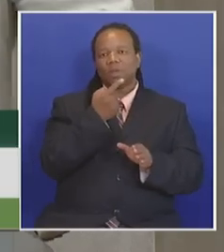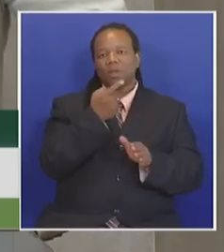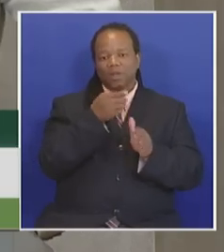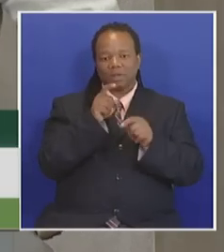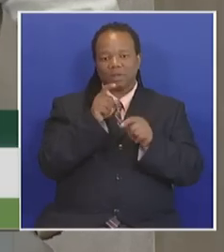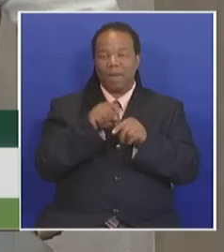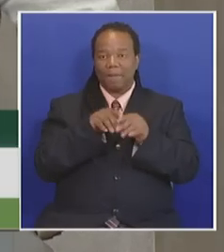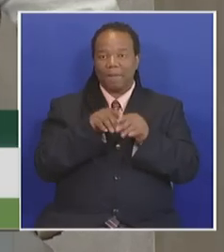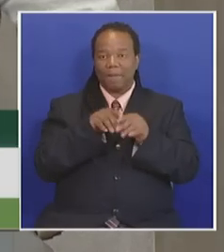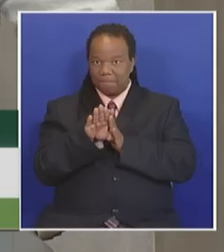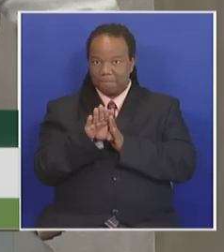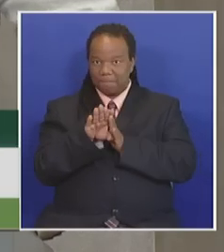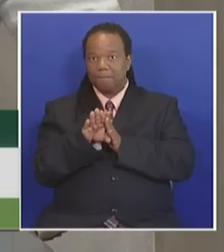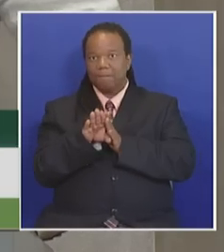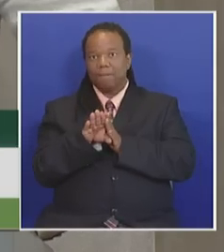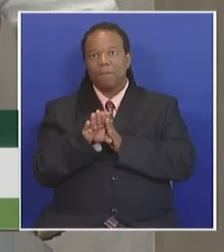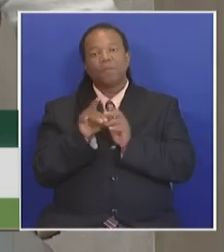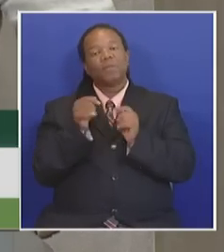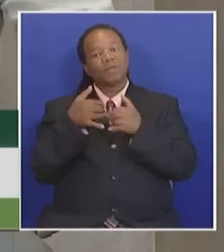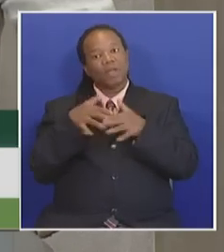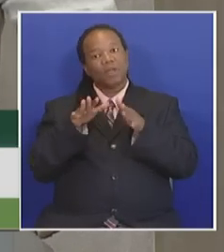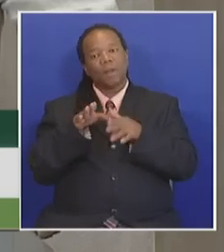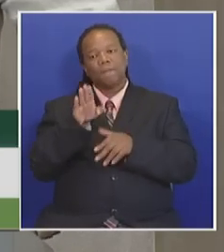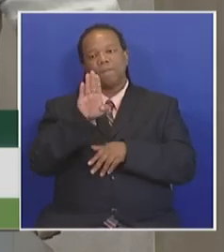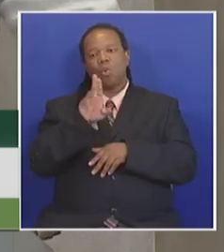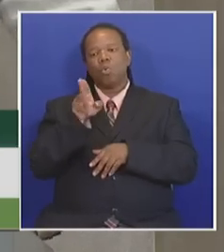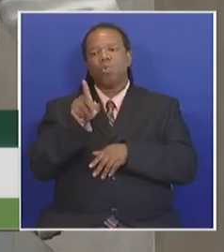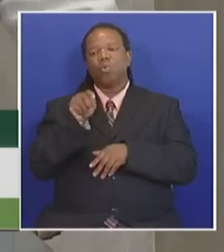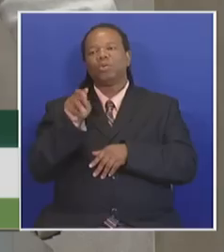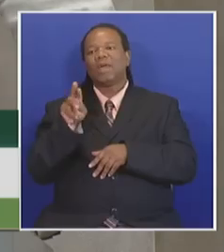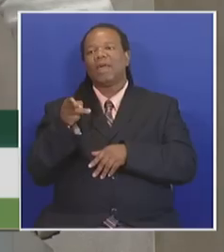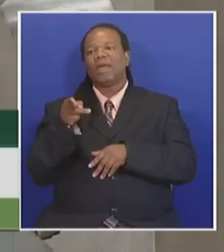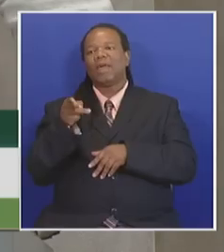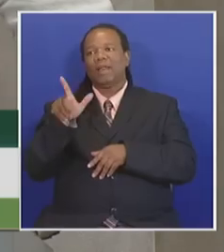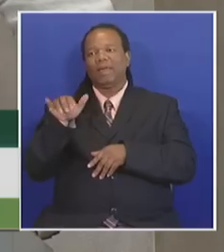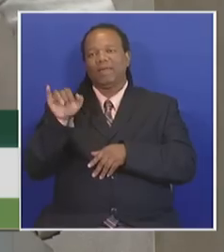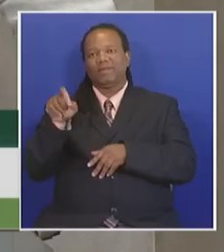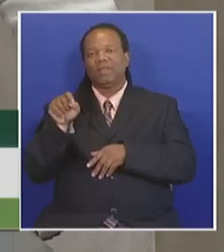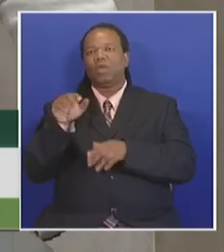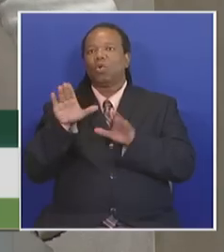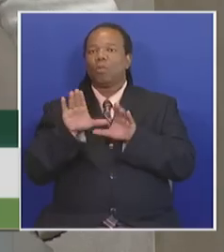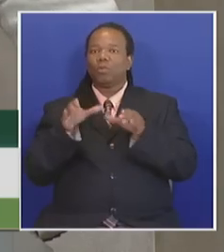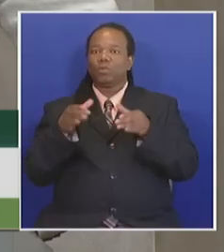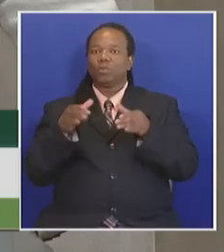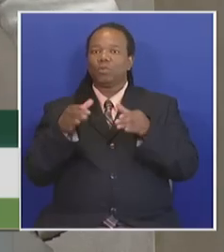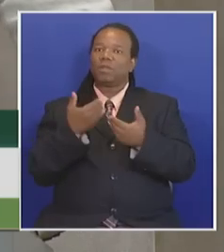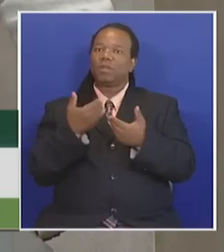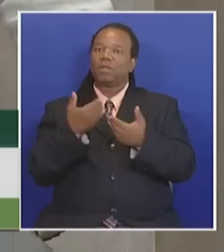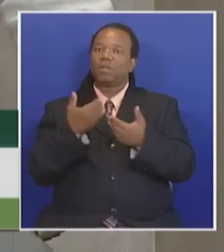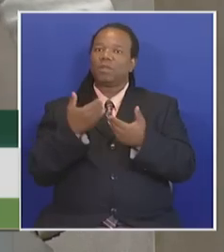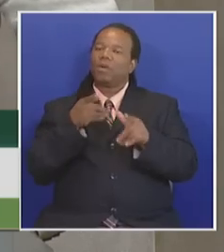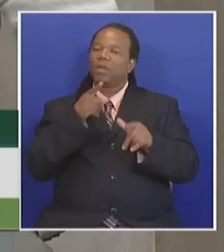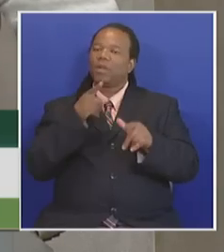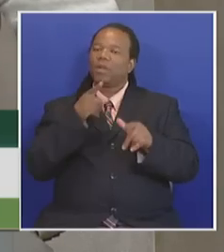Prince Buthelezi established a Buthelezi Commission, which culminated into what became known as the KwaZulu-Natal Indaba.